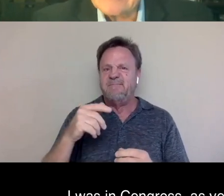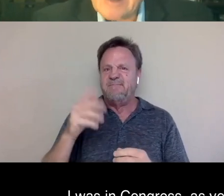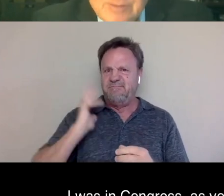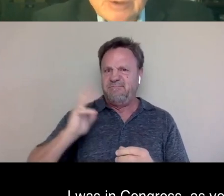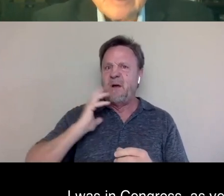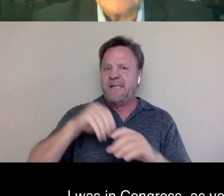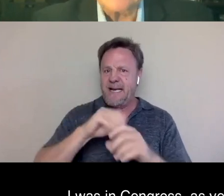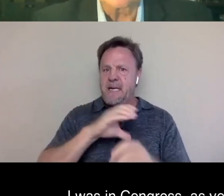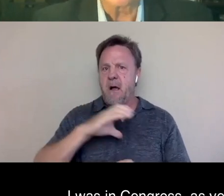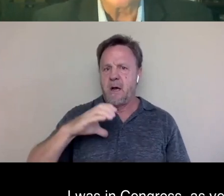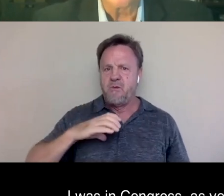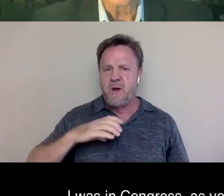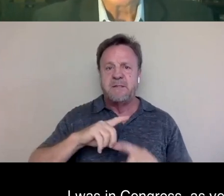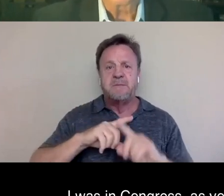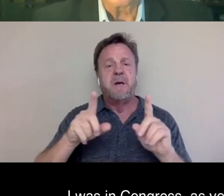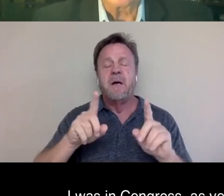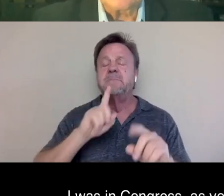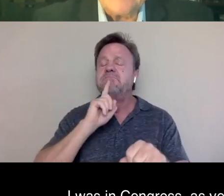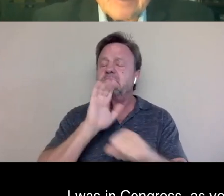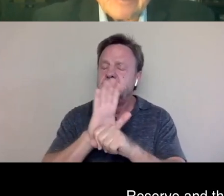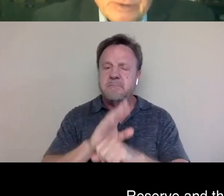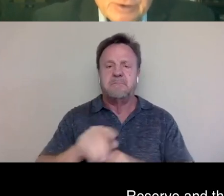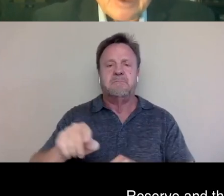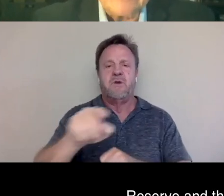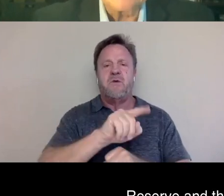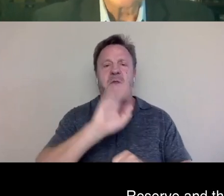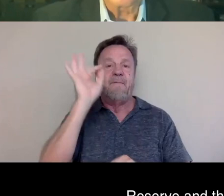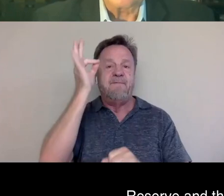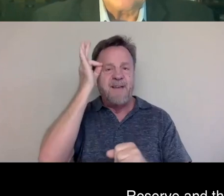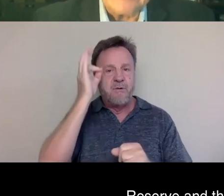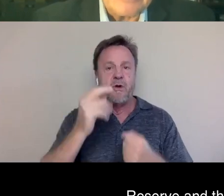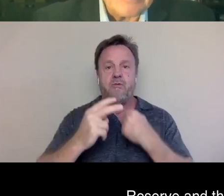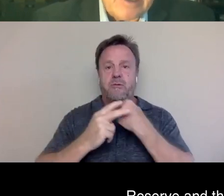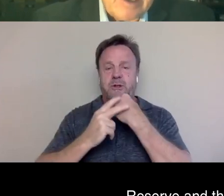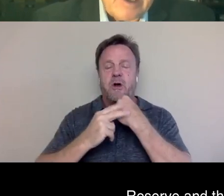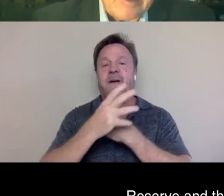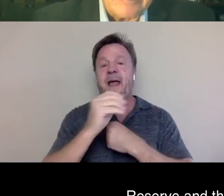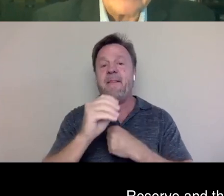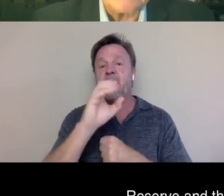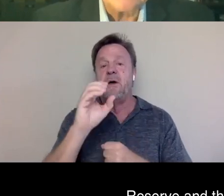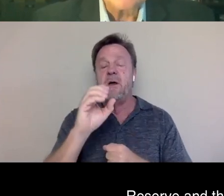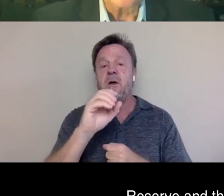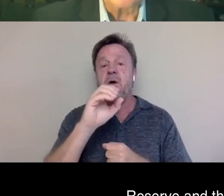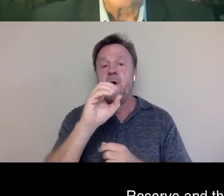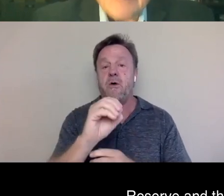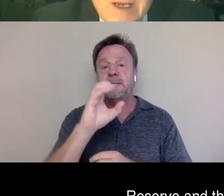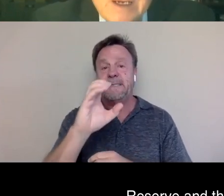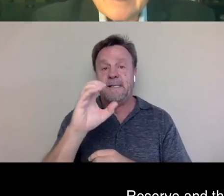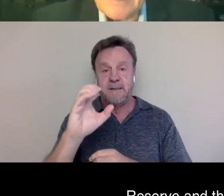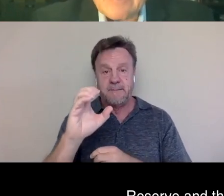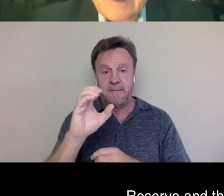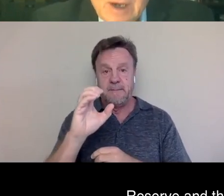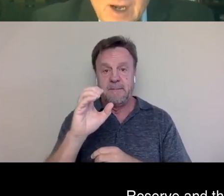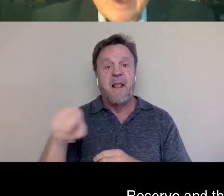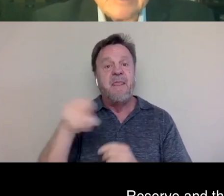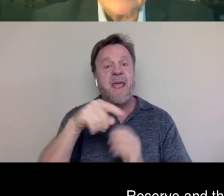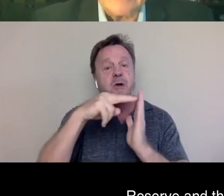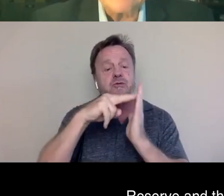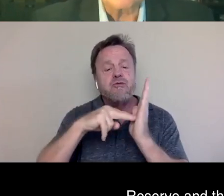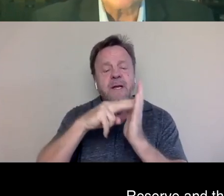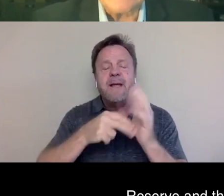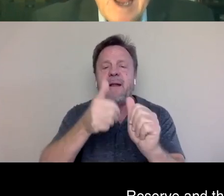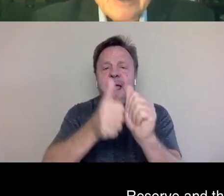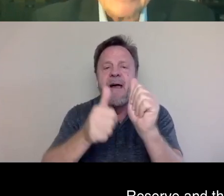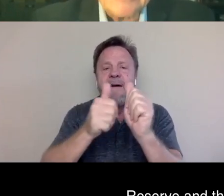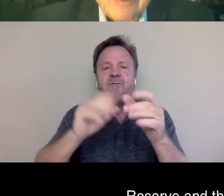but I can absolutely guarantee that the Federal Reserve and the OC and the OCC, they read every comment. And